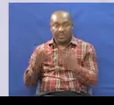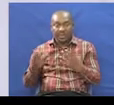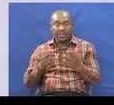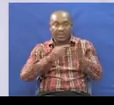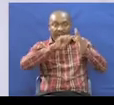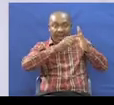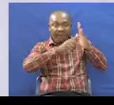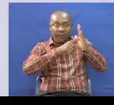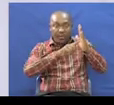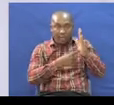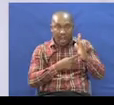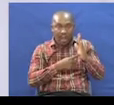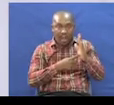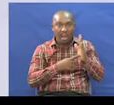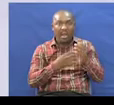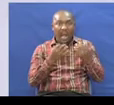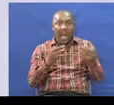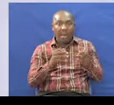the formula equation.